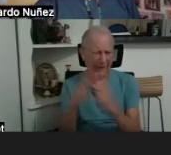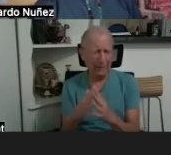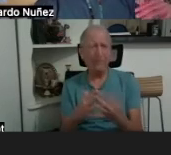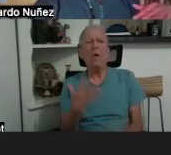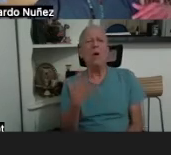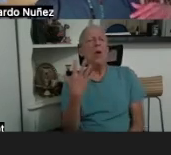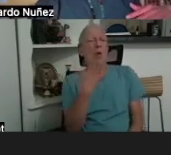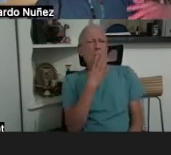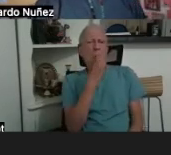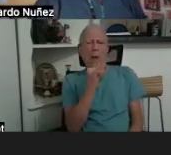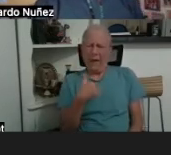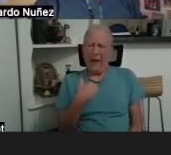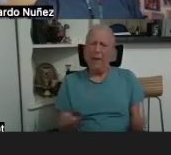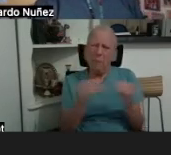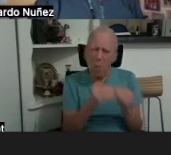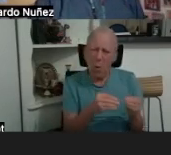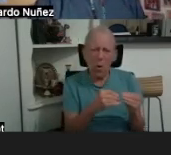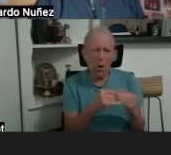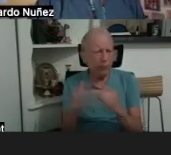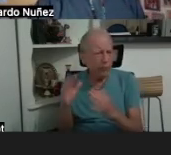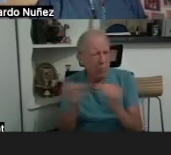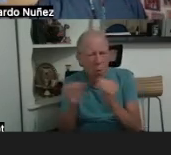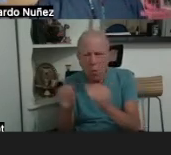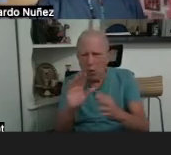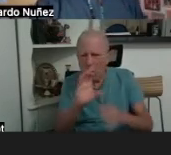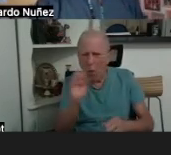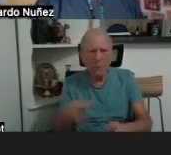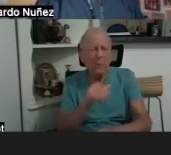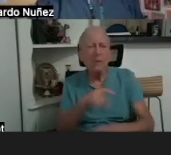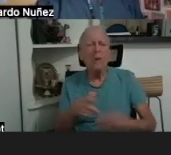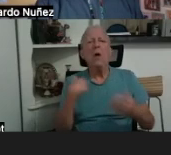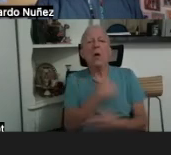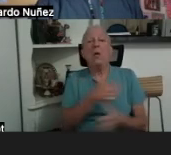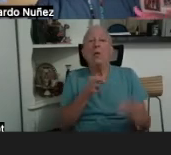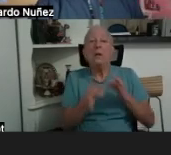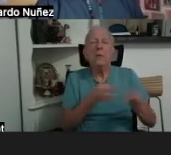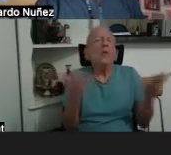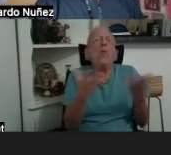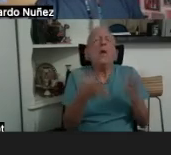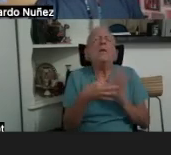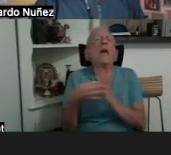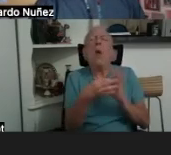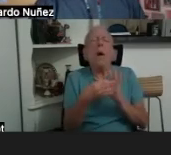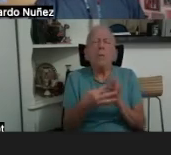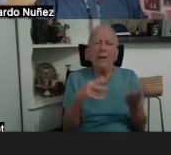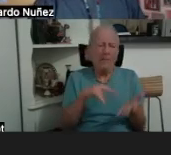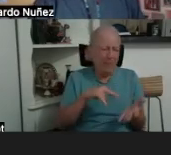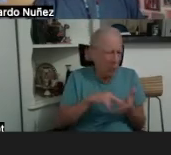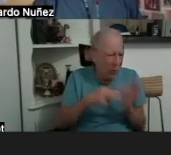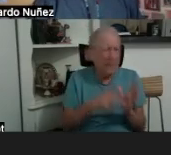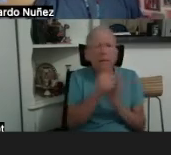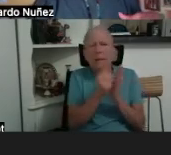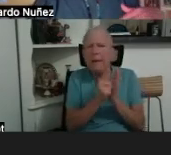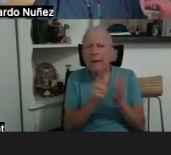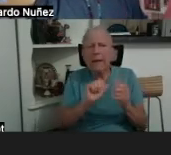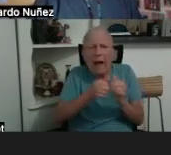numbers. We're going to be talking about what is a cooperative legally and otherwise, how they're defined. We're going to be talking